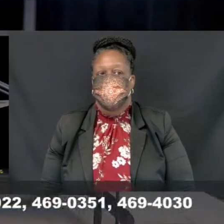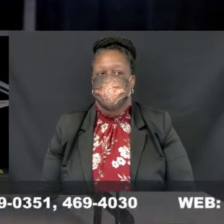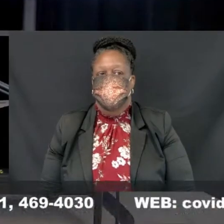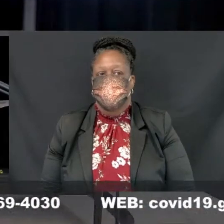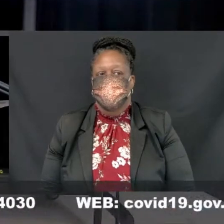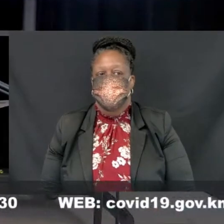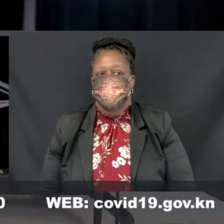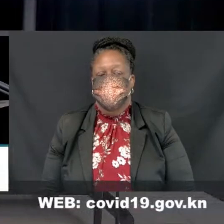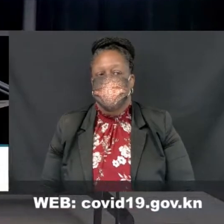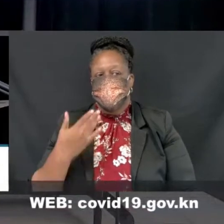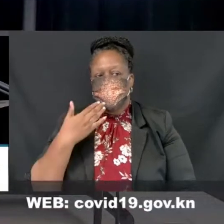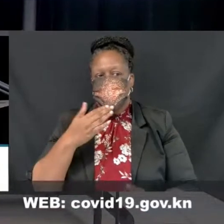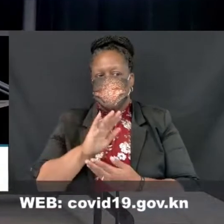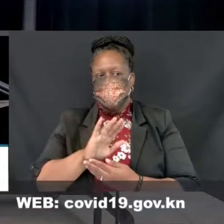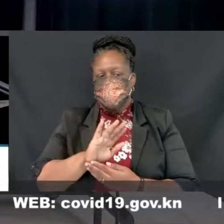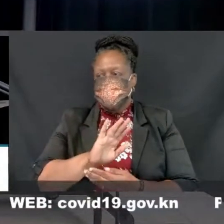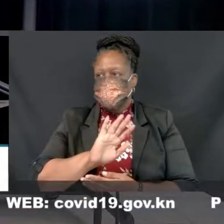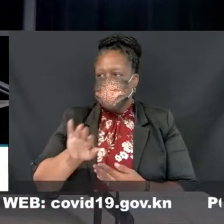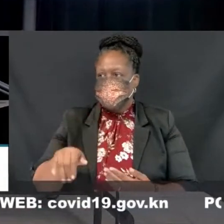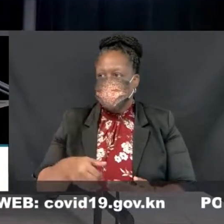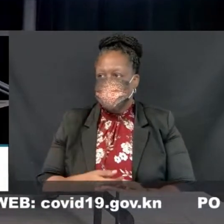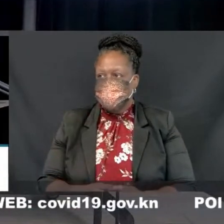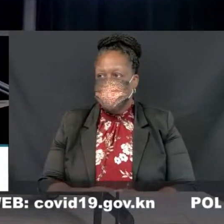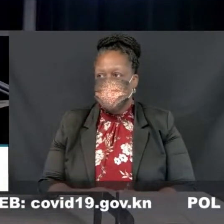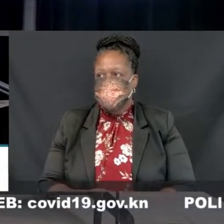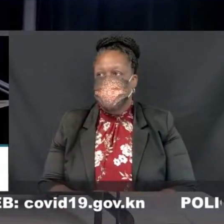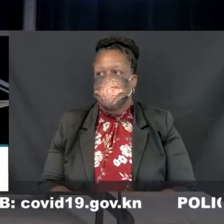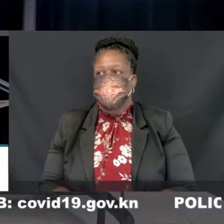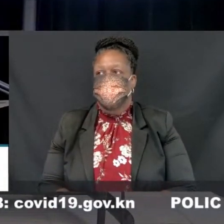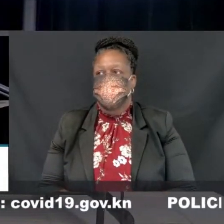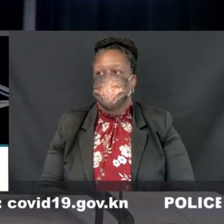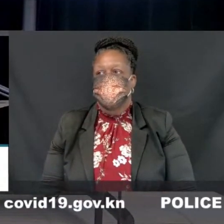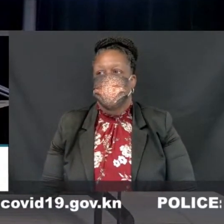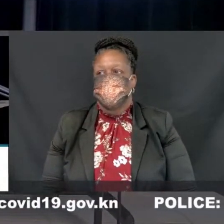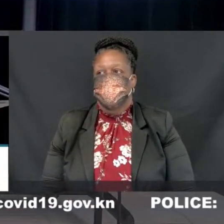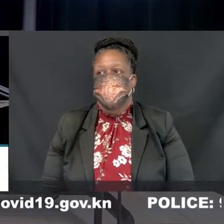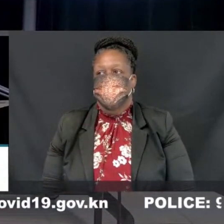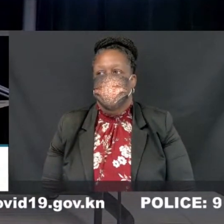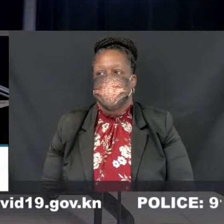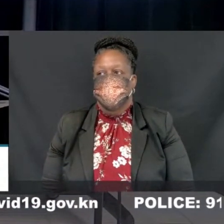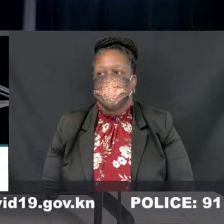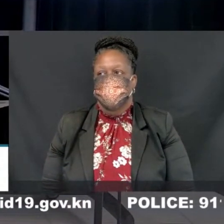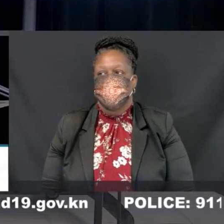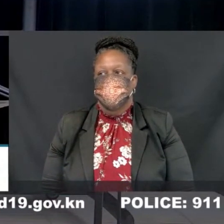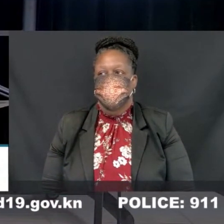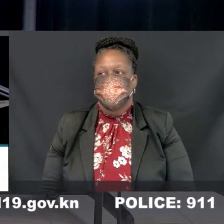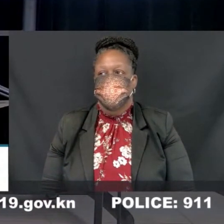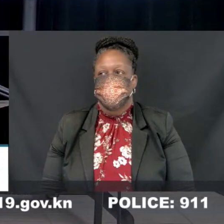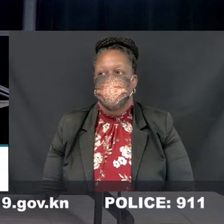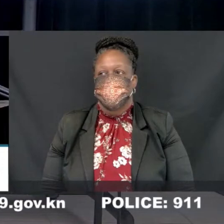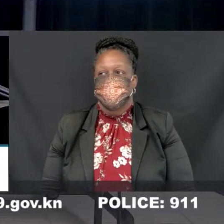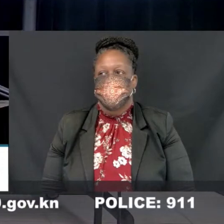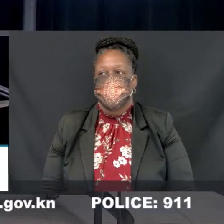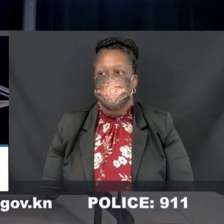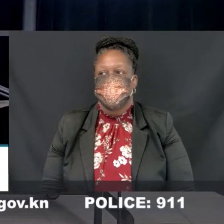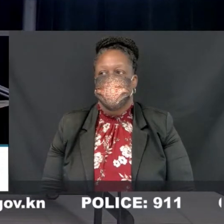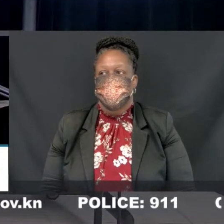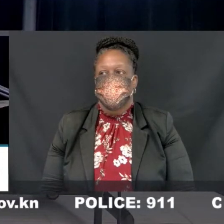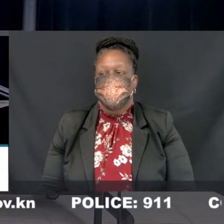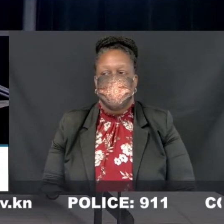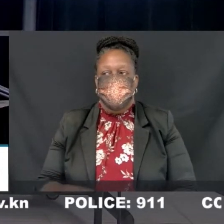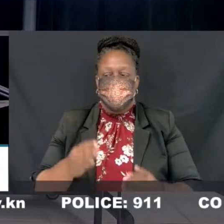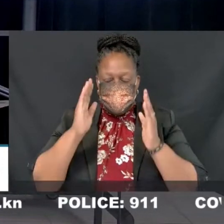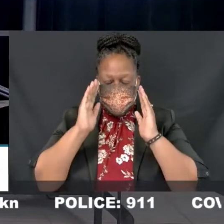Good afternoon. Thank you, Mr. Williams, and a pleasant good afternoon to all listening to this broadcast via whatever